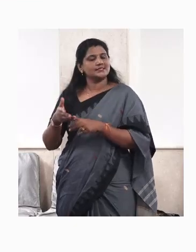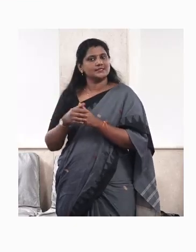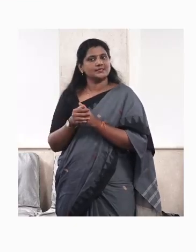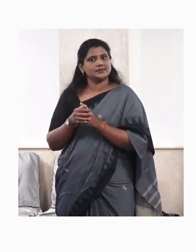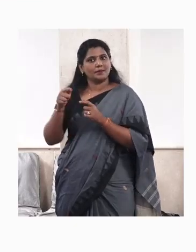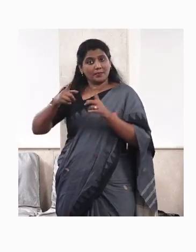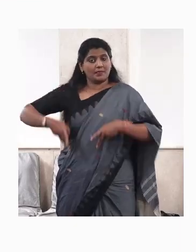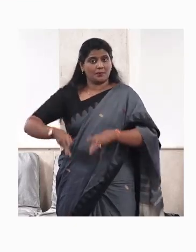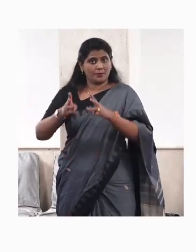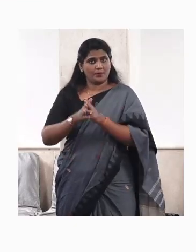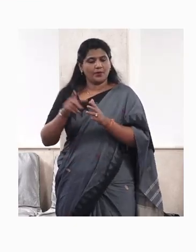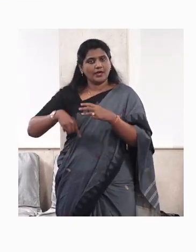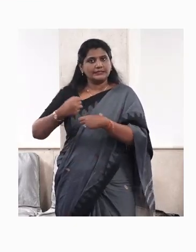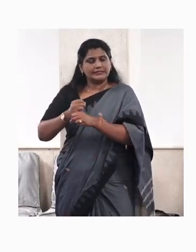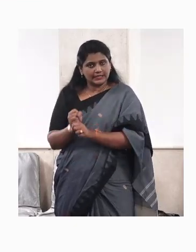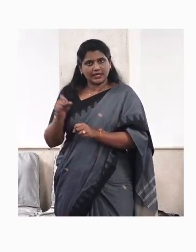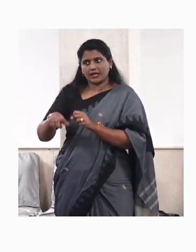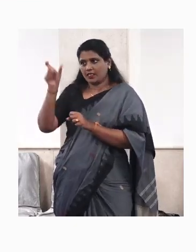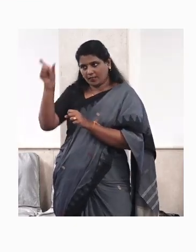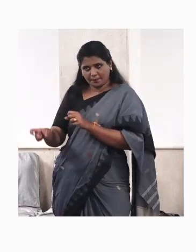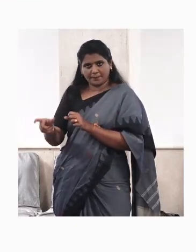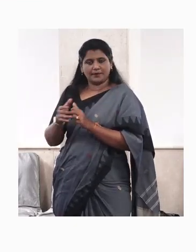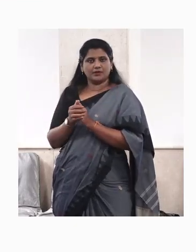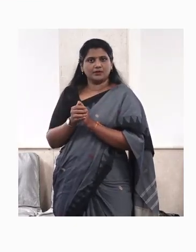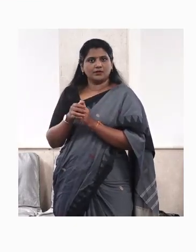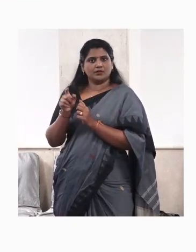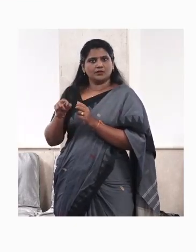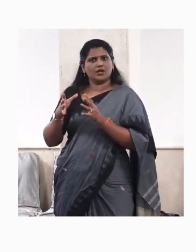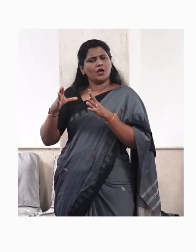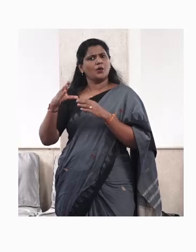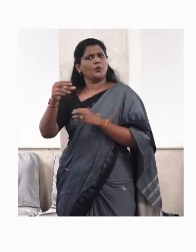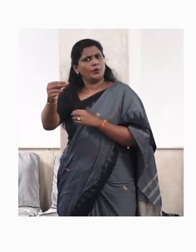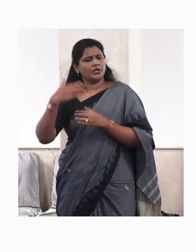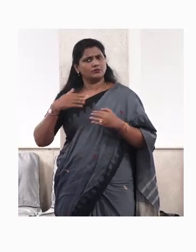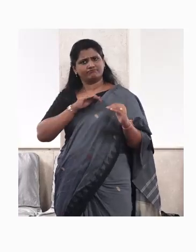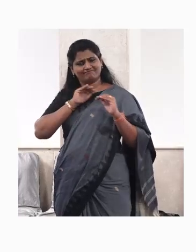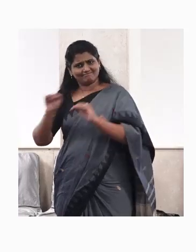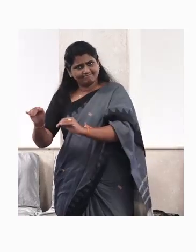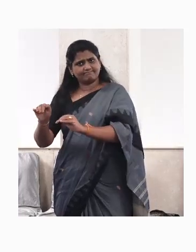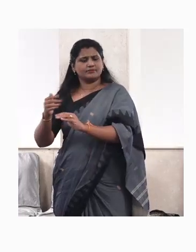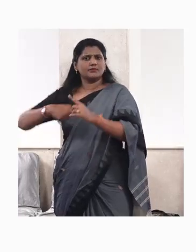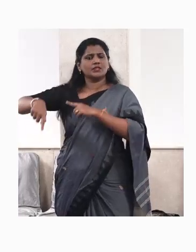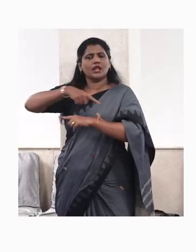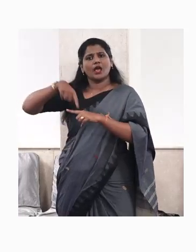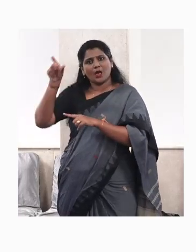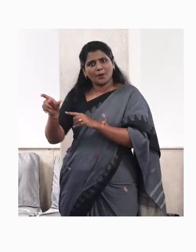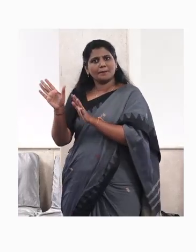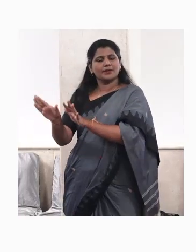way, we are creating for that client a village around them, a support system. And maybe that's why